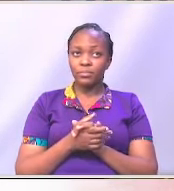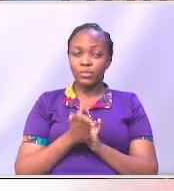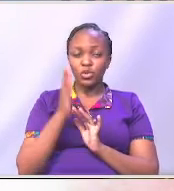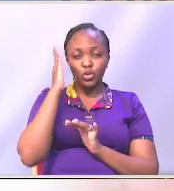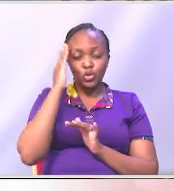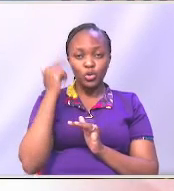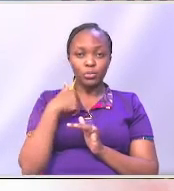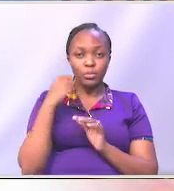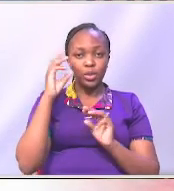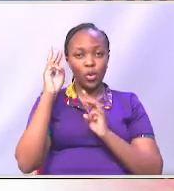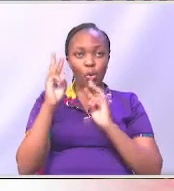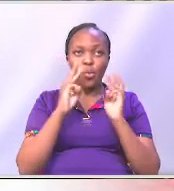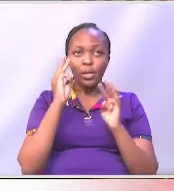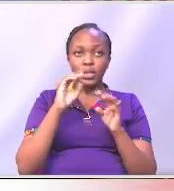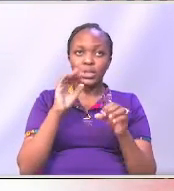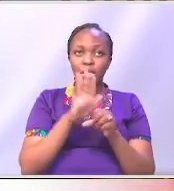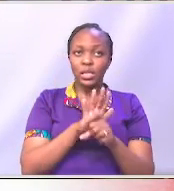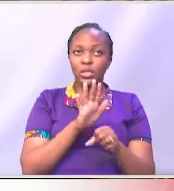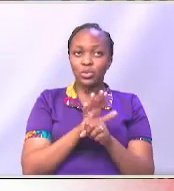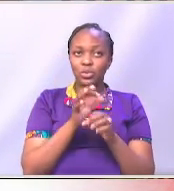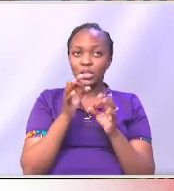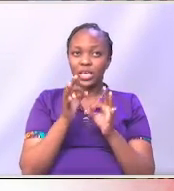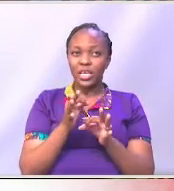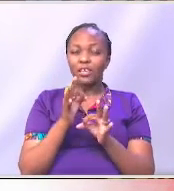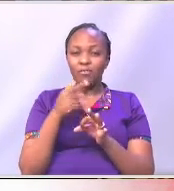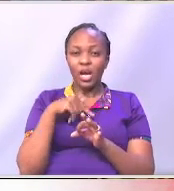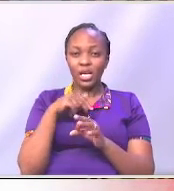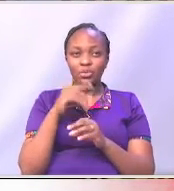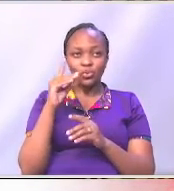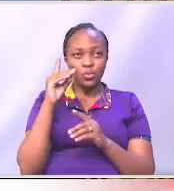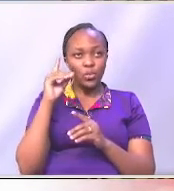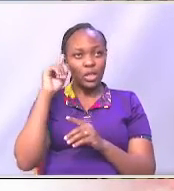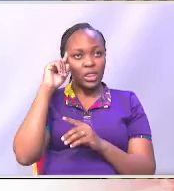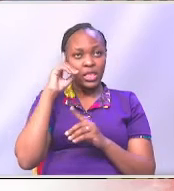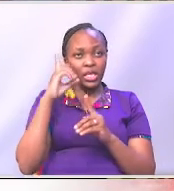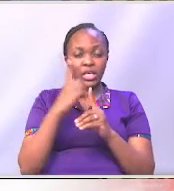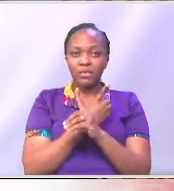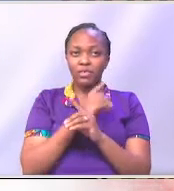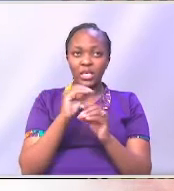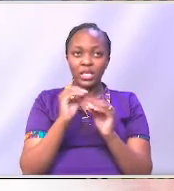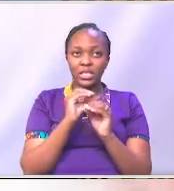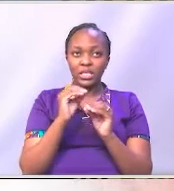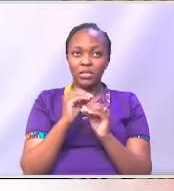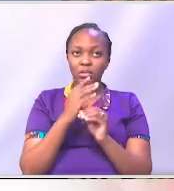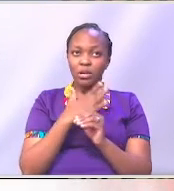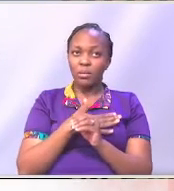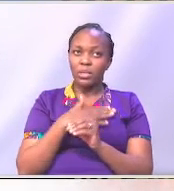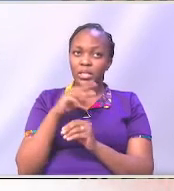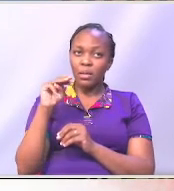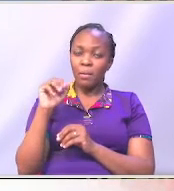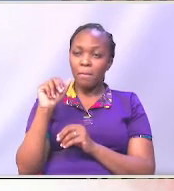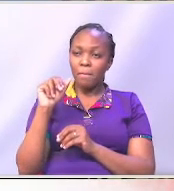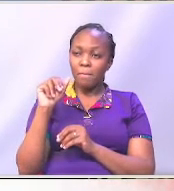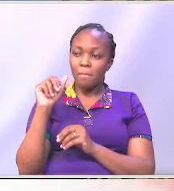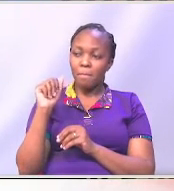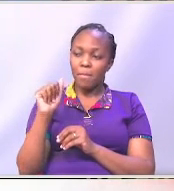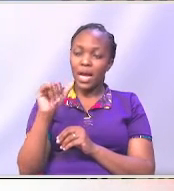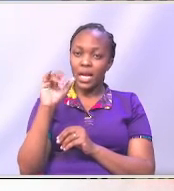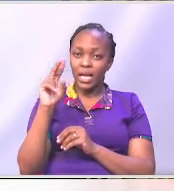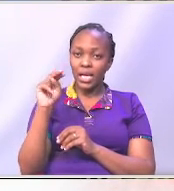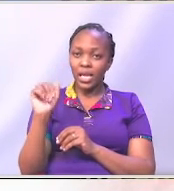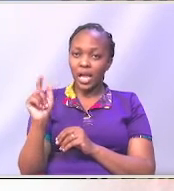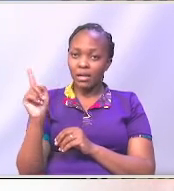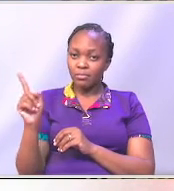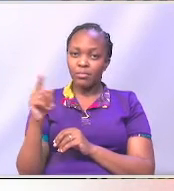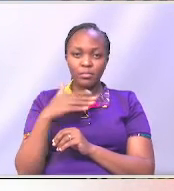worried. If we don't think different, and Mr. Maina, please, before you go, let us get answers to this. Eh? If